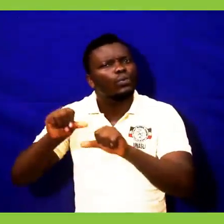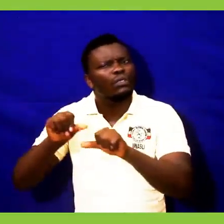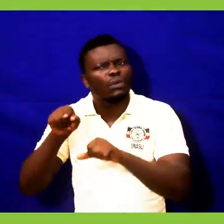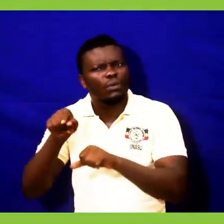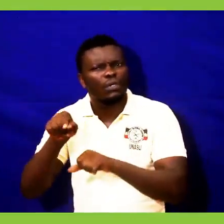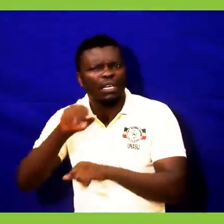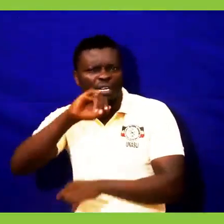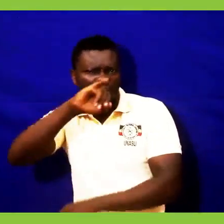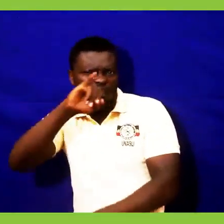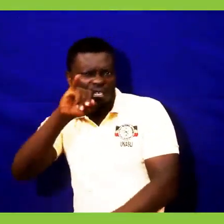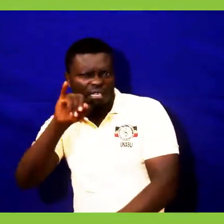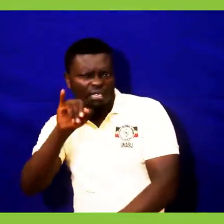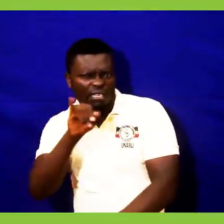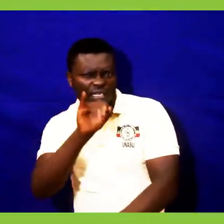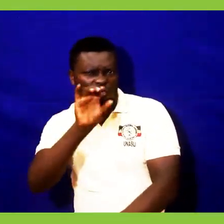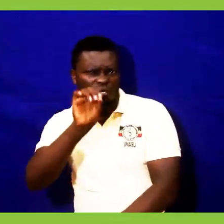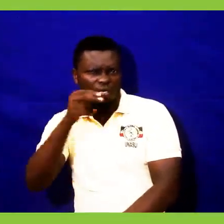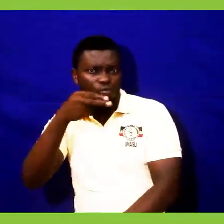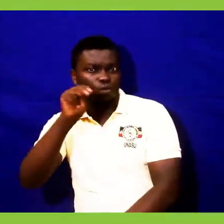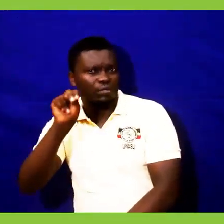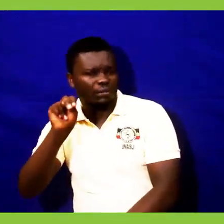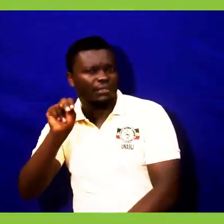What about John?